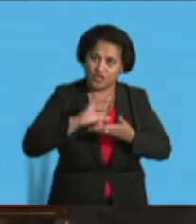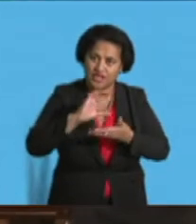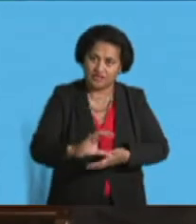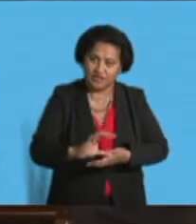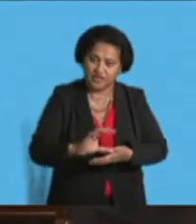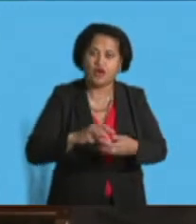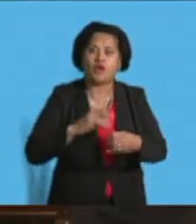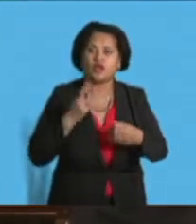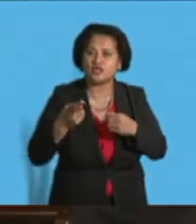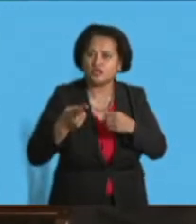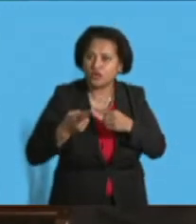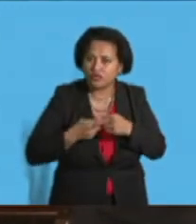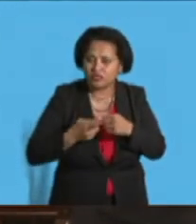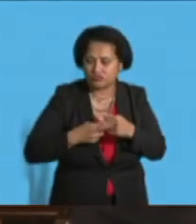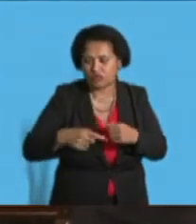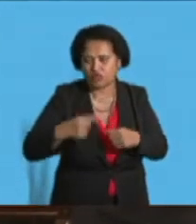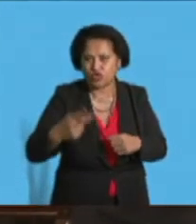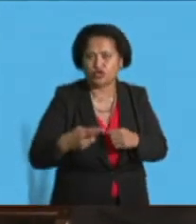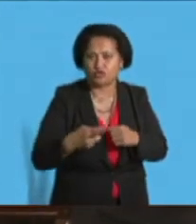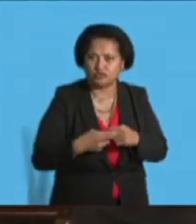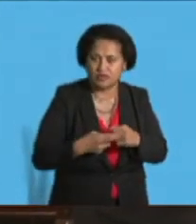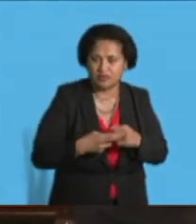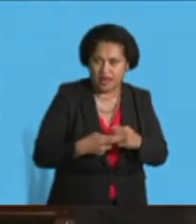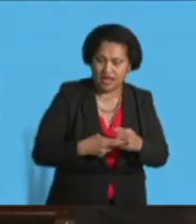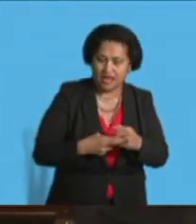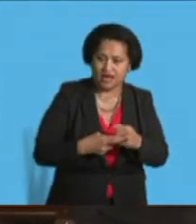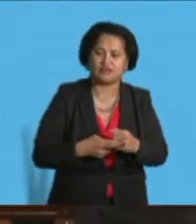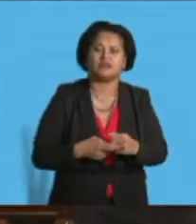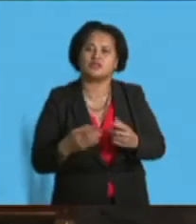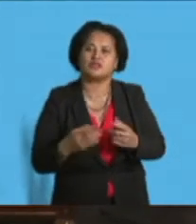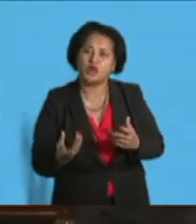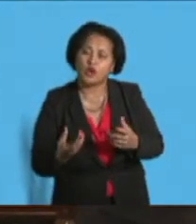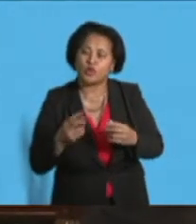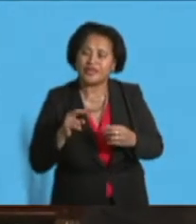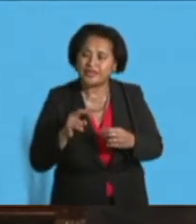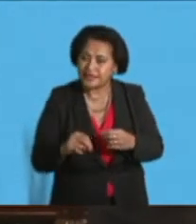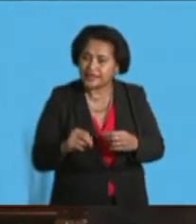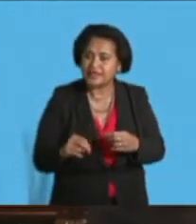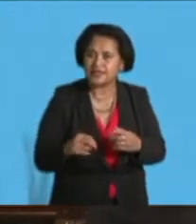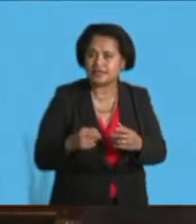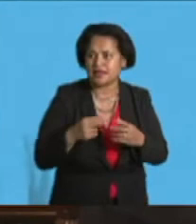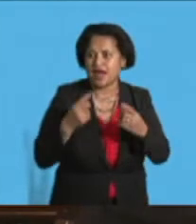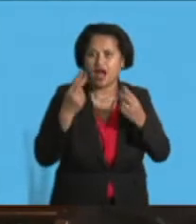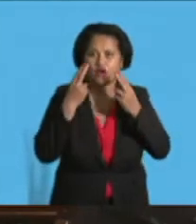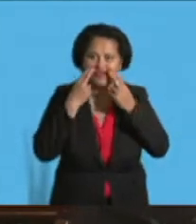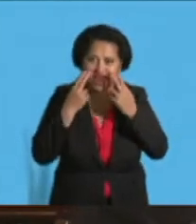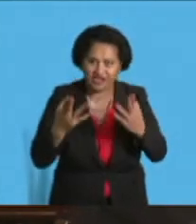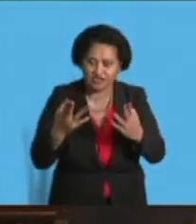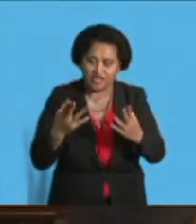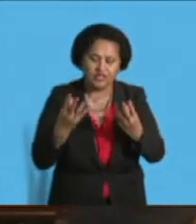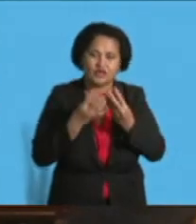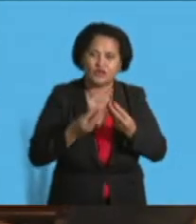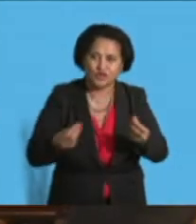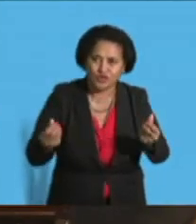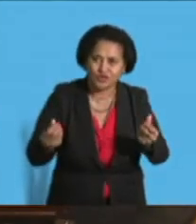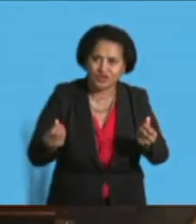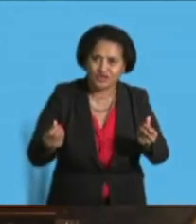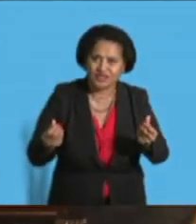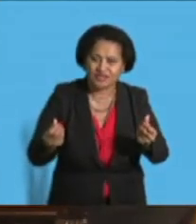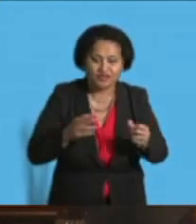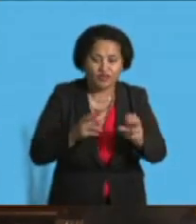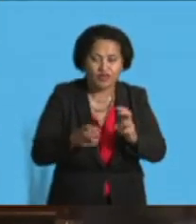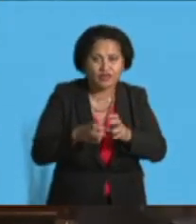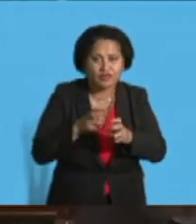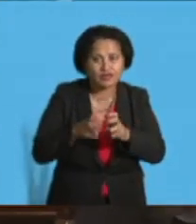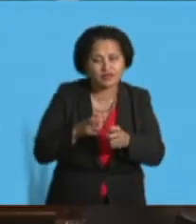maintenance. As such, we need to explore options to include nature-based solutions to our current problem. Madam Speaker, implementation of